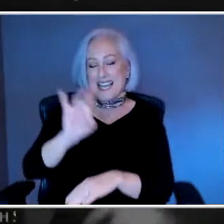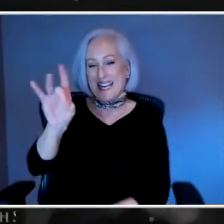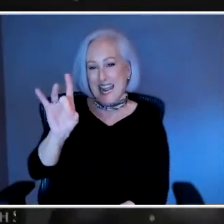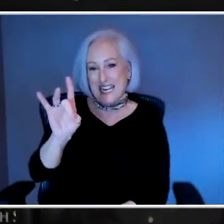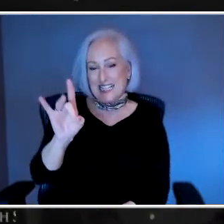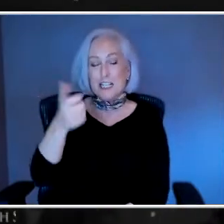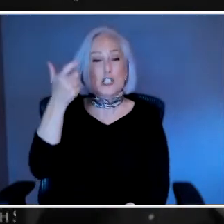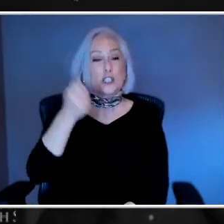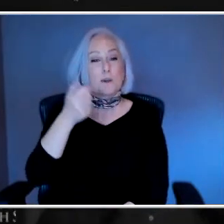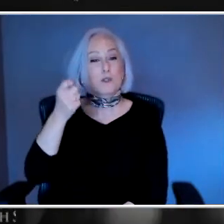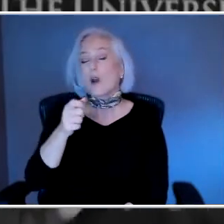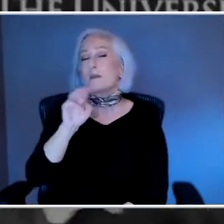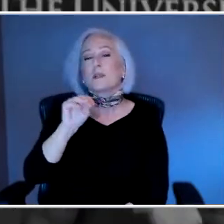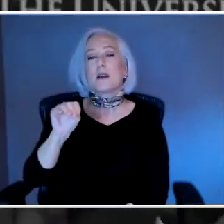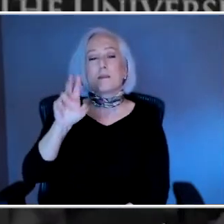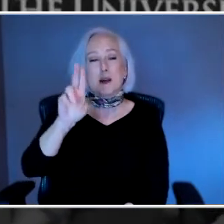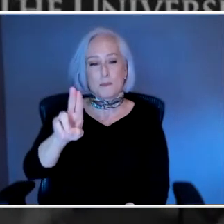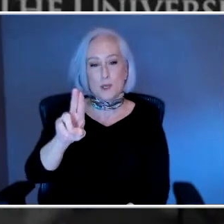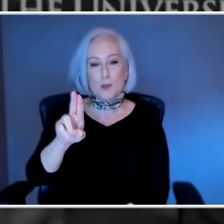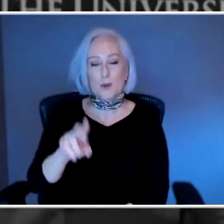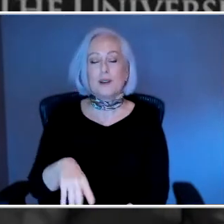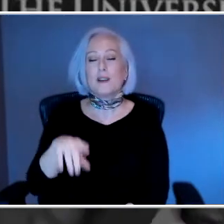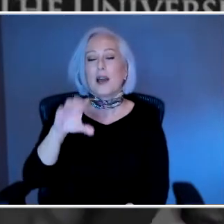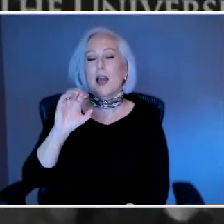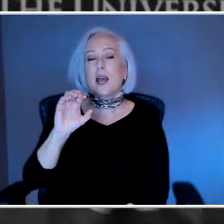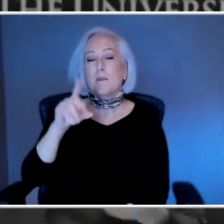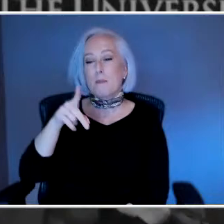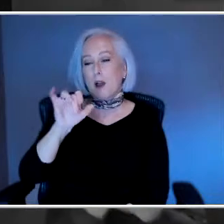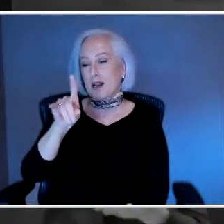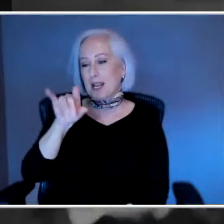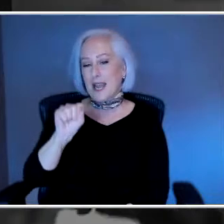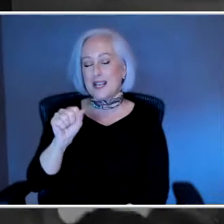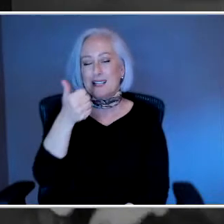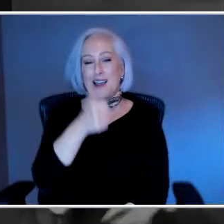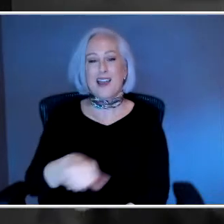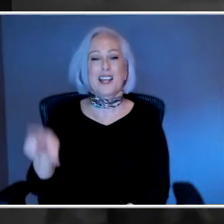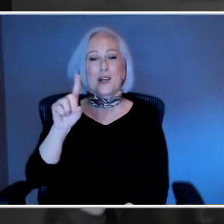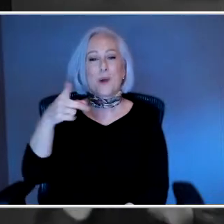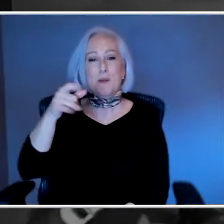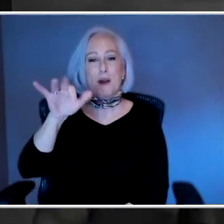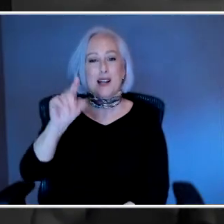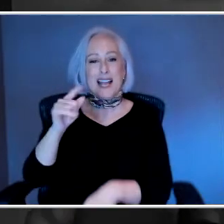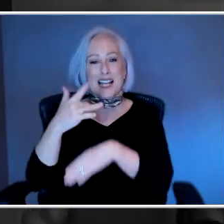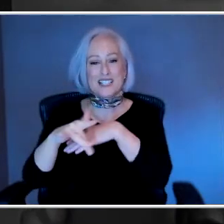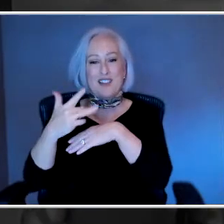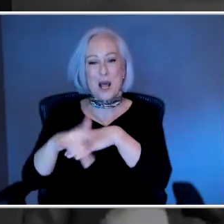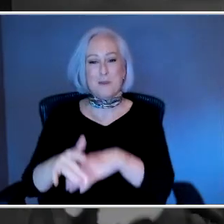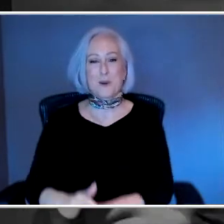Mics with Dr. Stites podcasts. Now, everywhere podcasts are available.